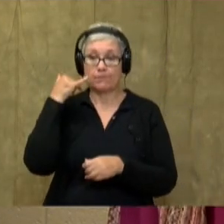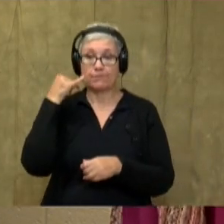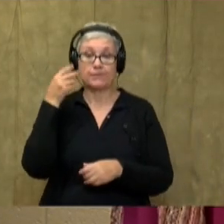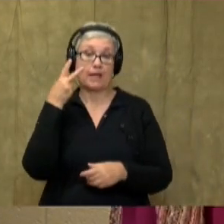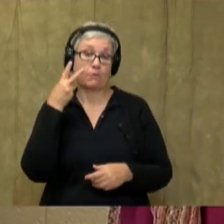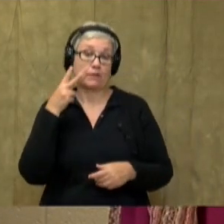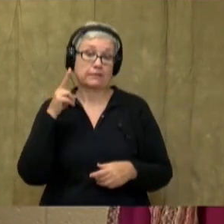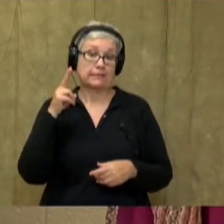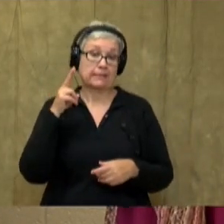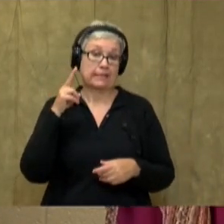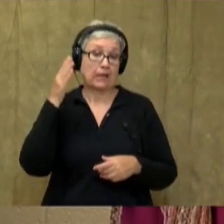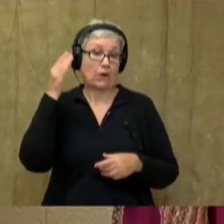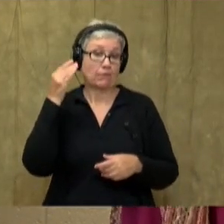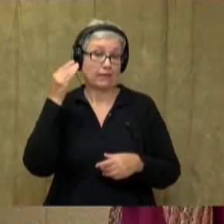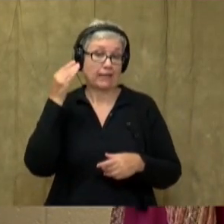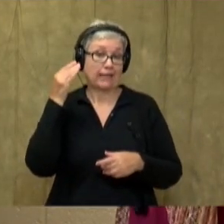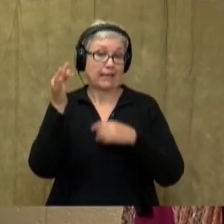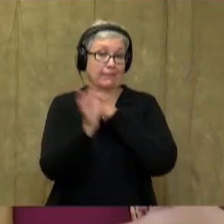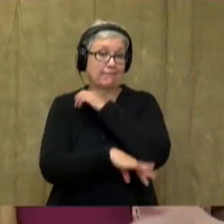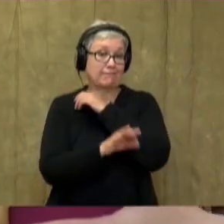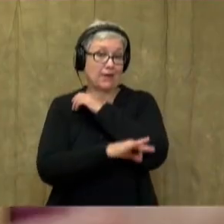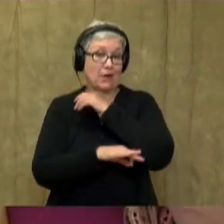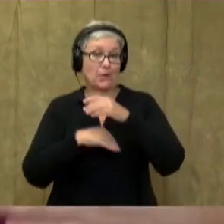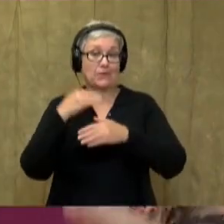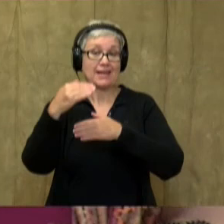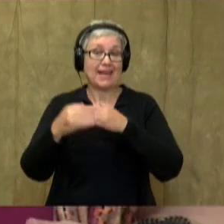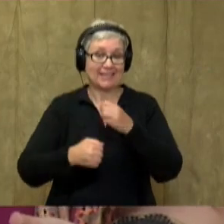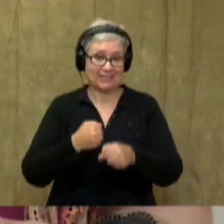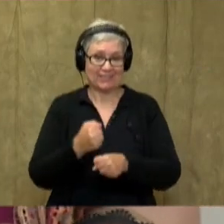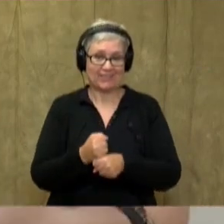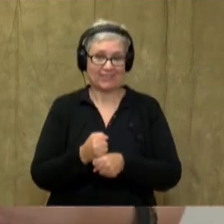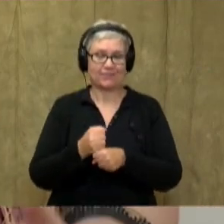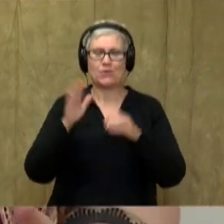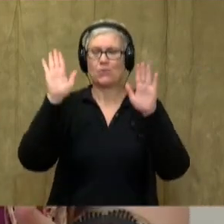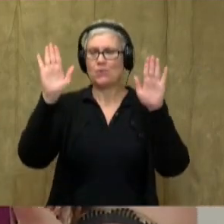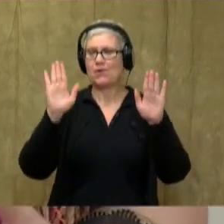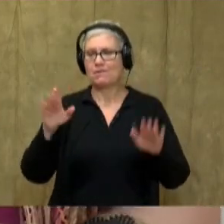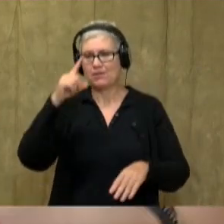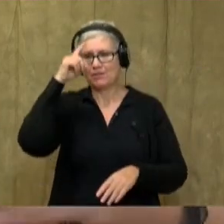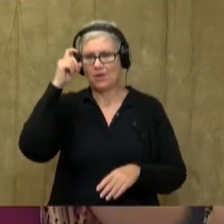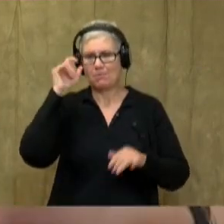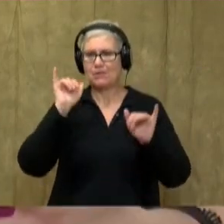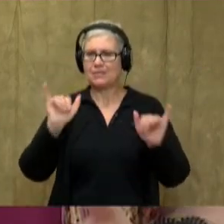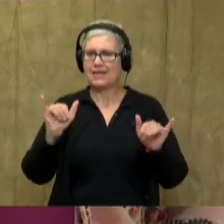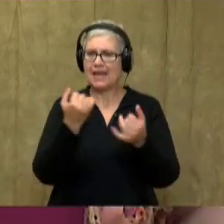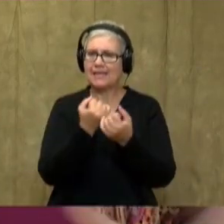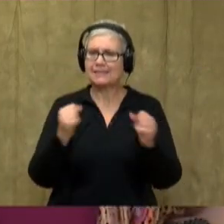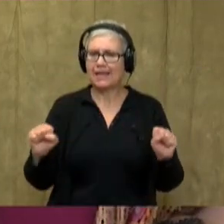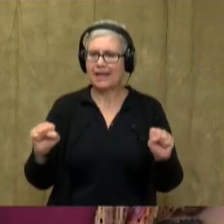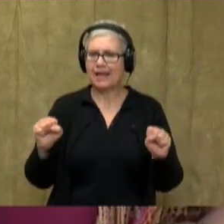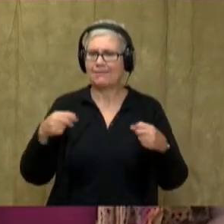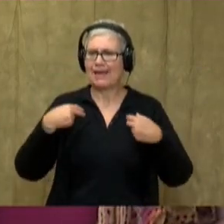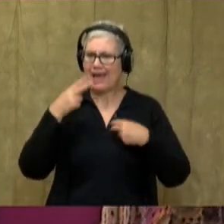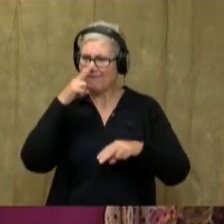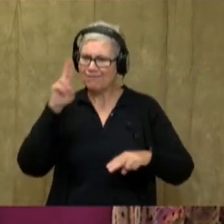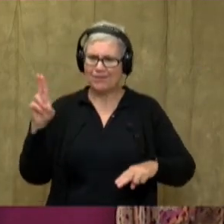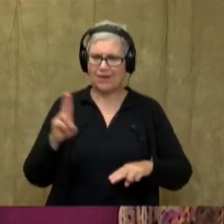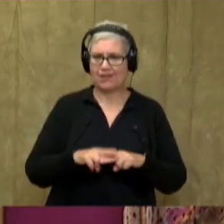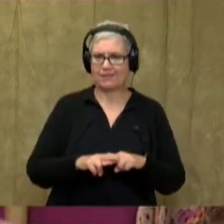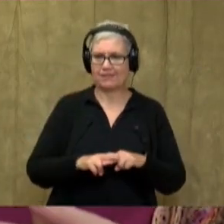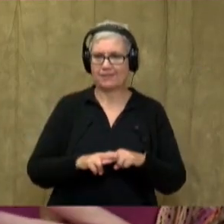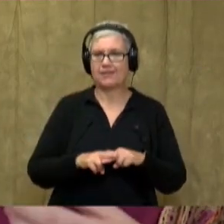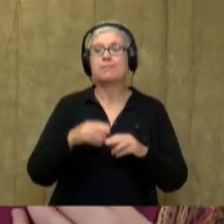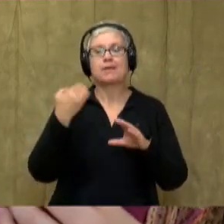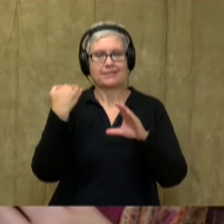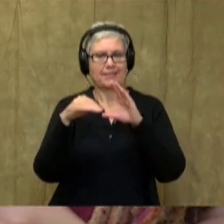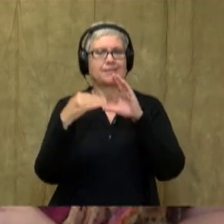see you hopefully in the fall next year. So y'all have a wonderful summer. Please stay safe, have some fun, but don't forget